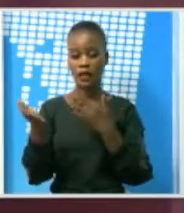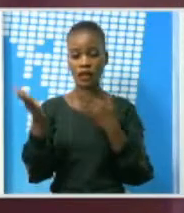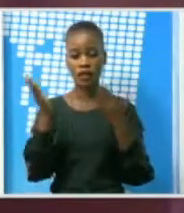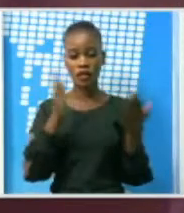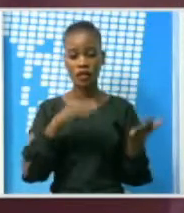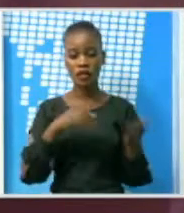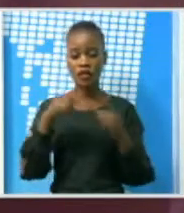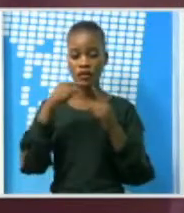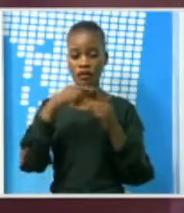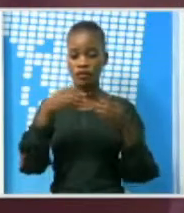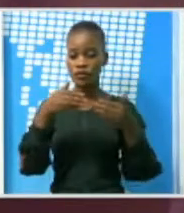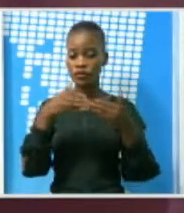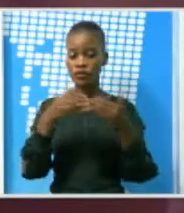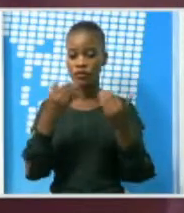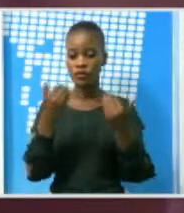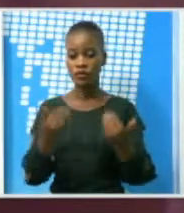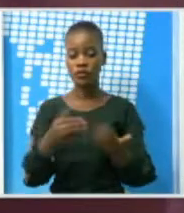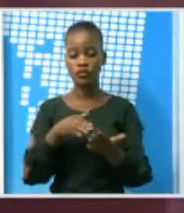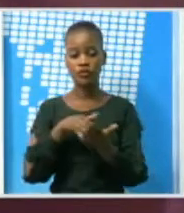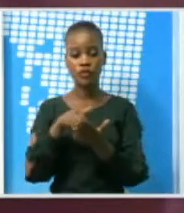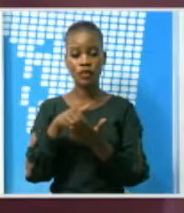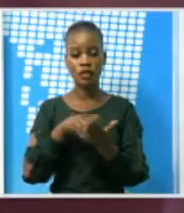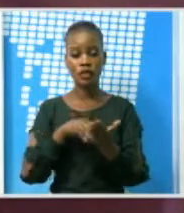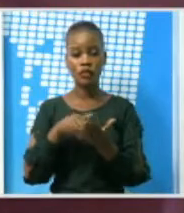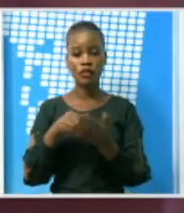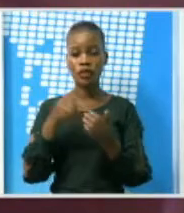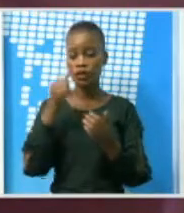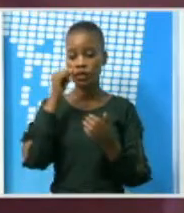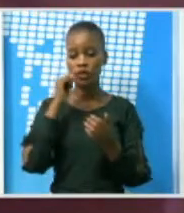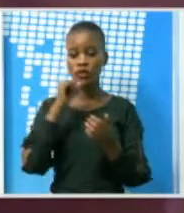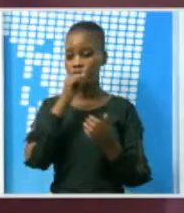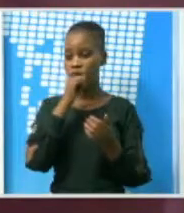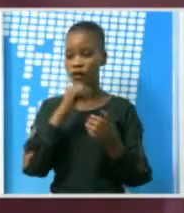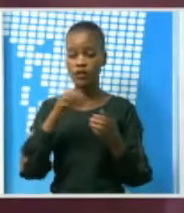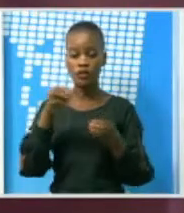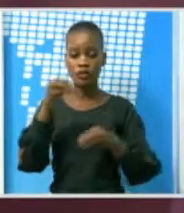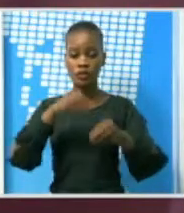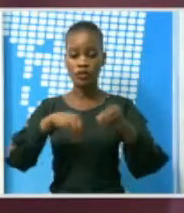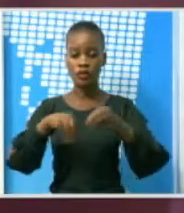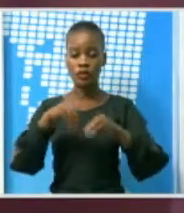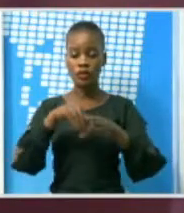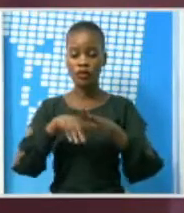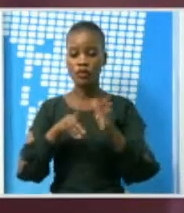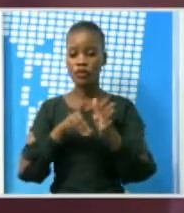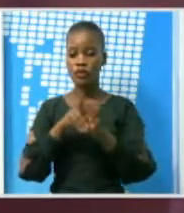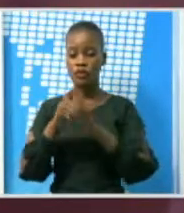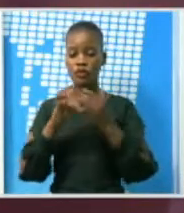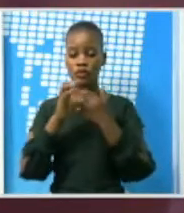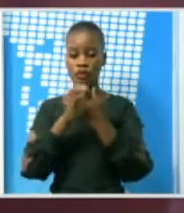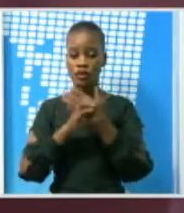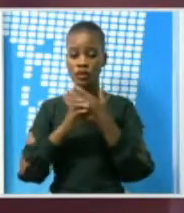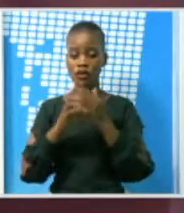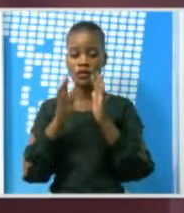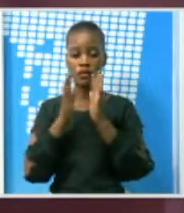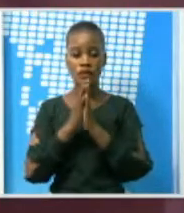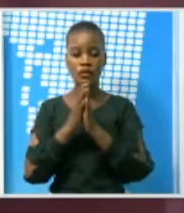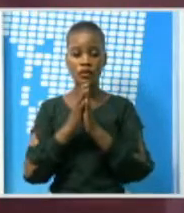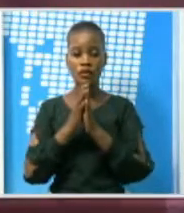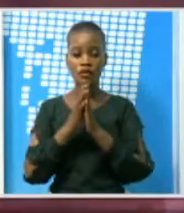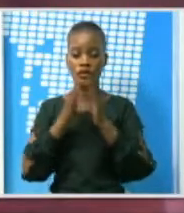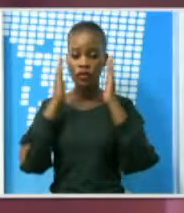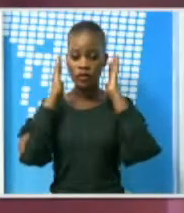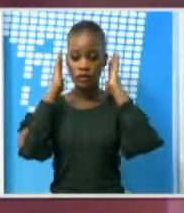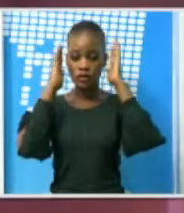to mitigate the risk of climate-related investments in developing countries. Our plan is to